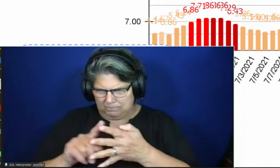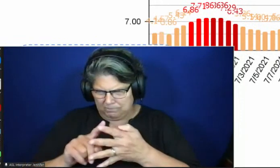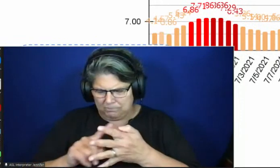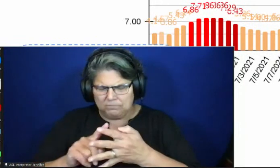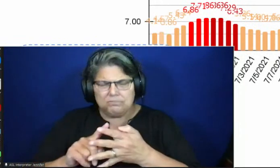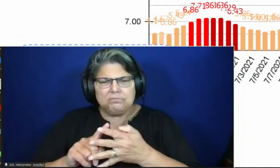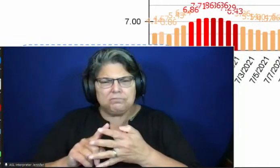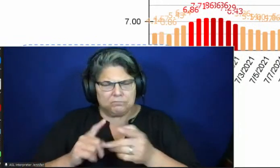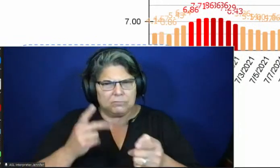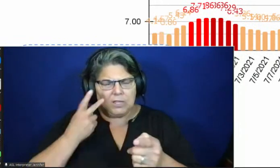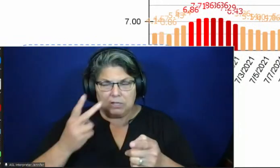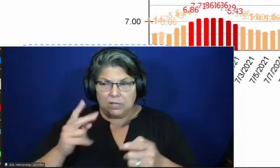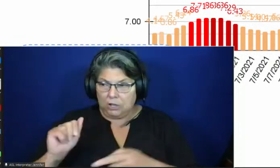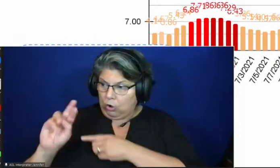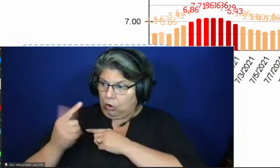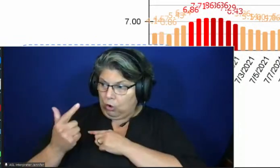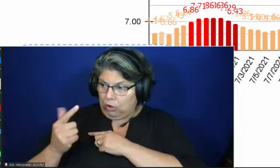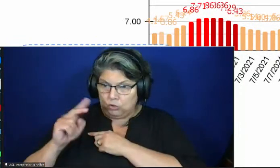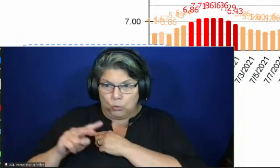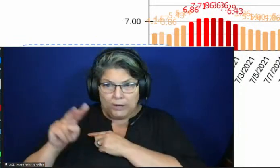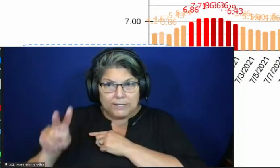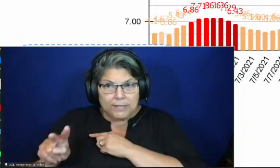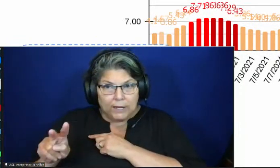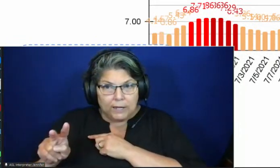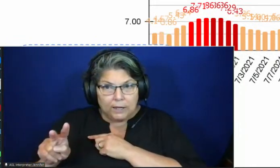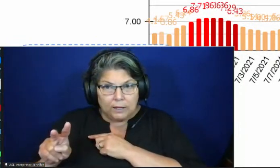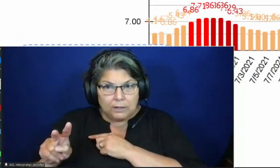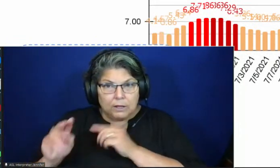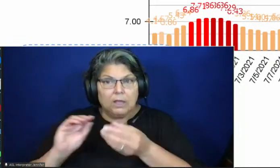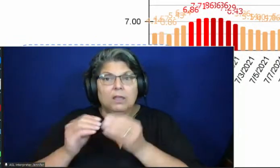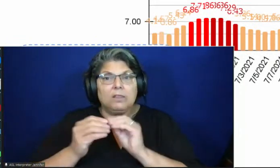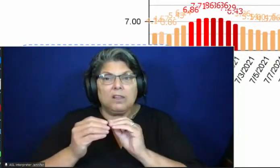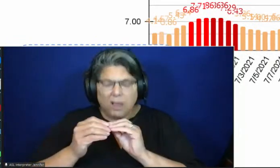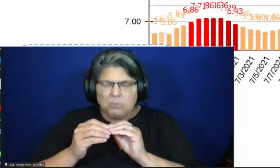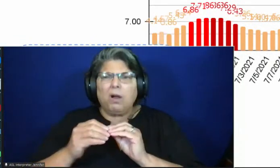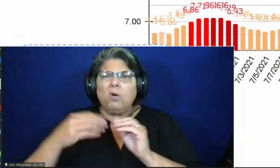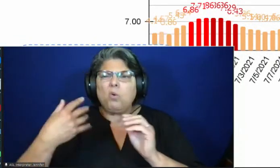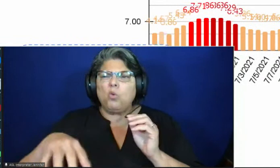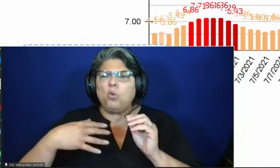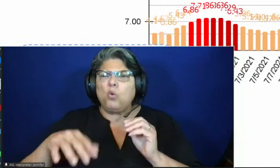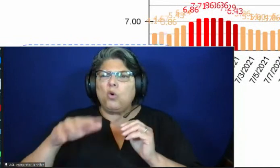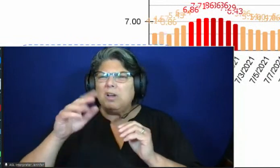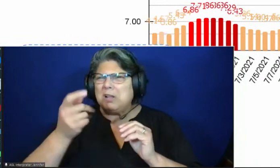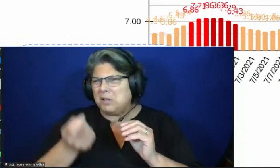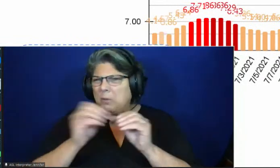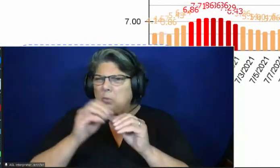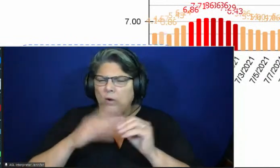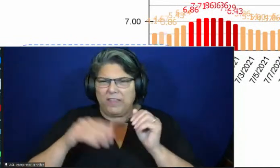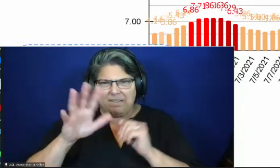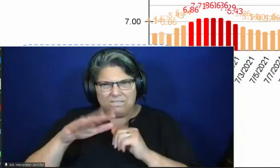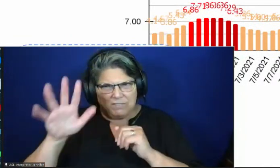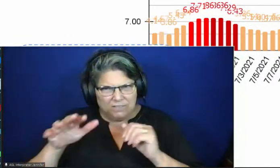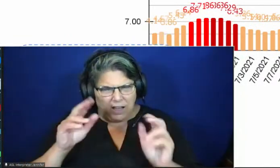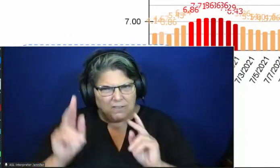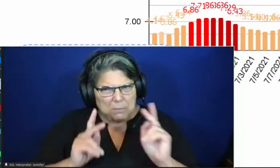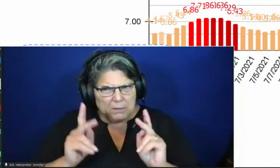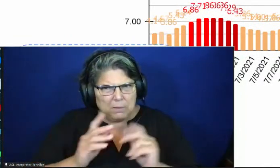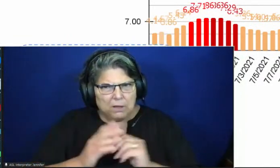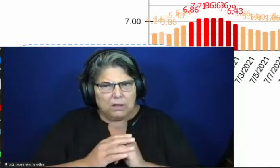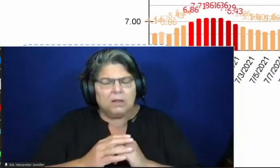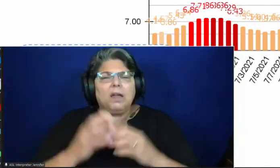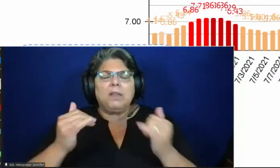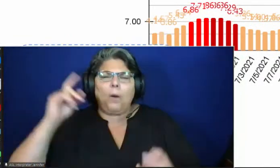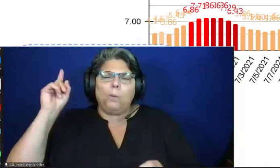in August 22nd, the rate was as high as 55 and change, and it has come down